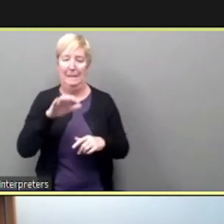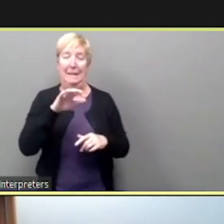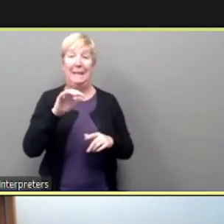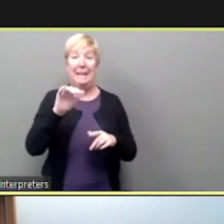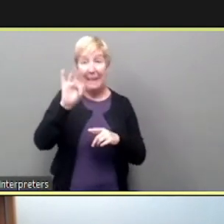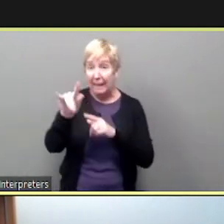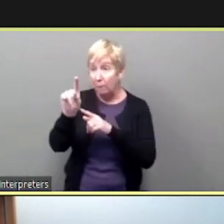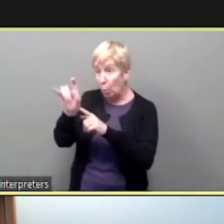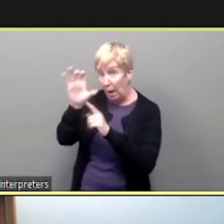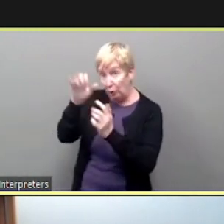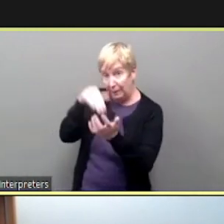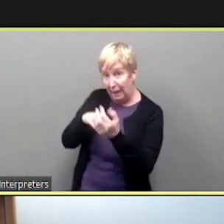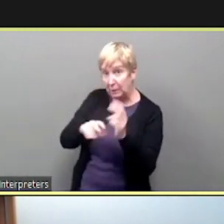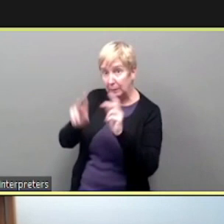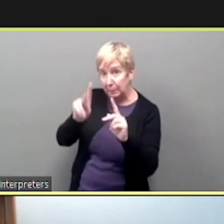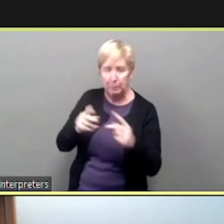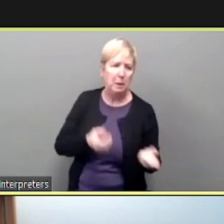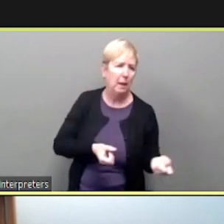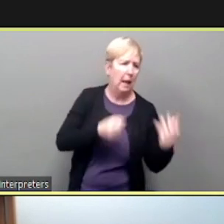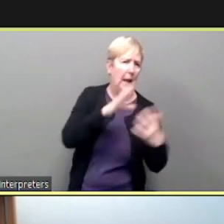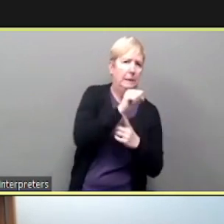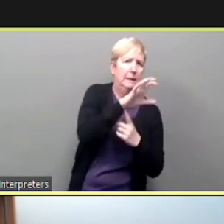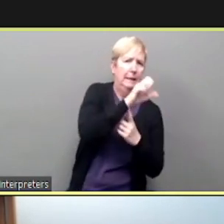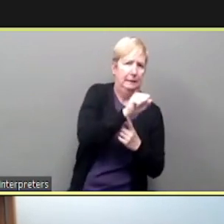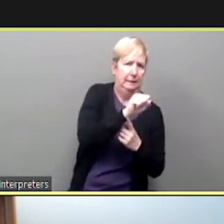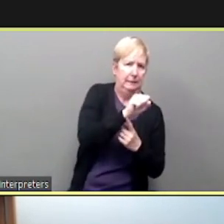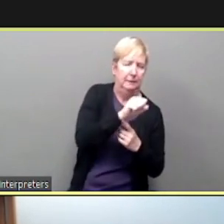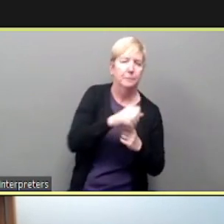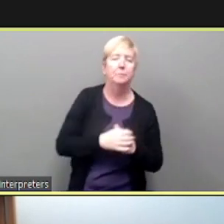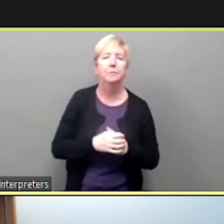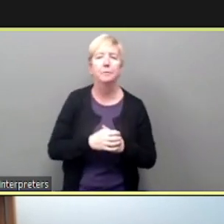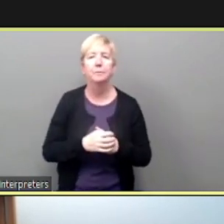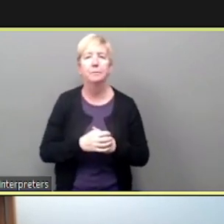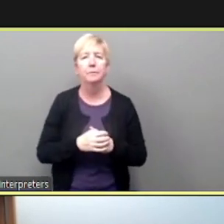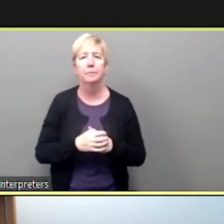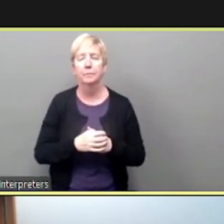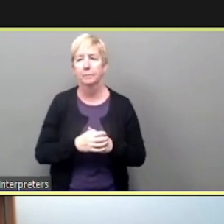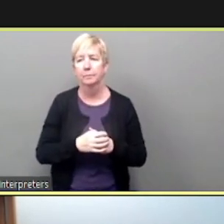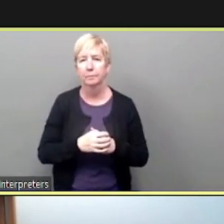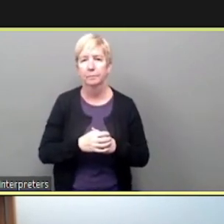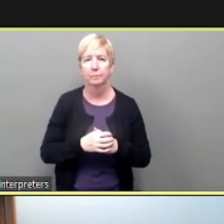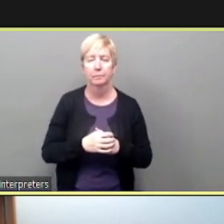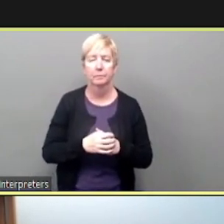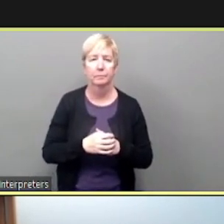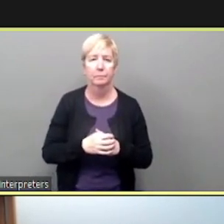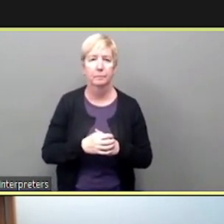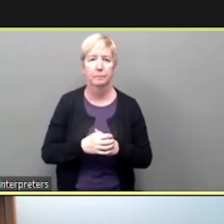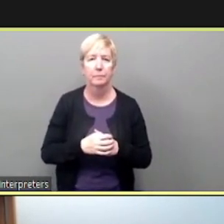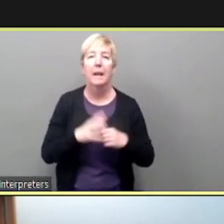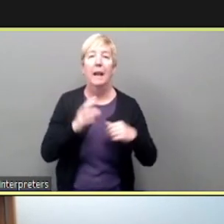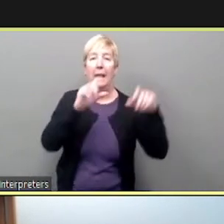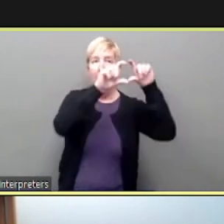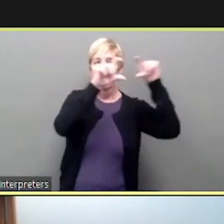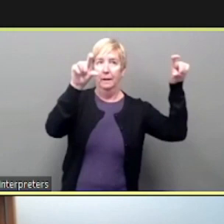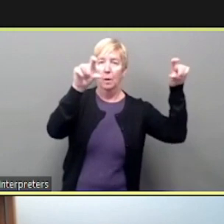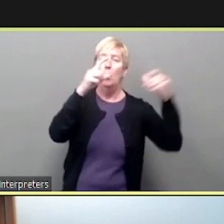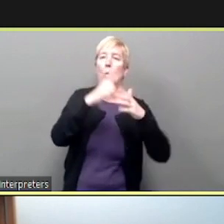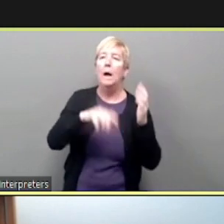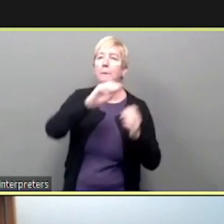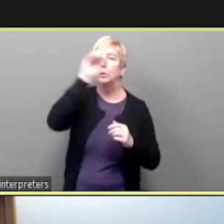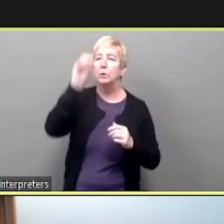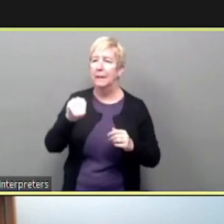100,000 people, and then we combine that with the test percent positivity, or